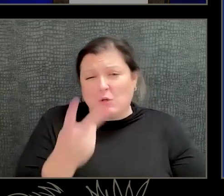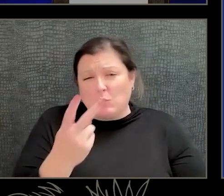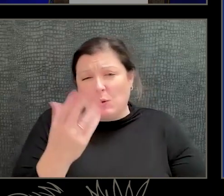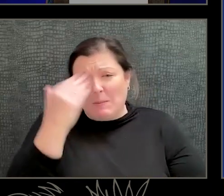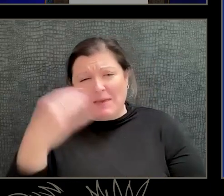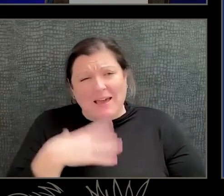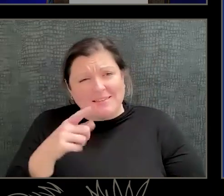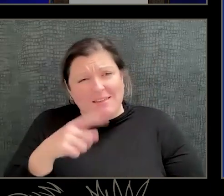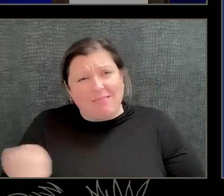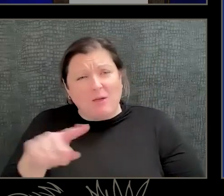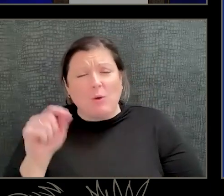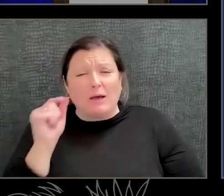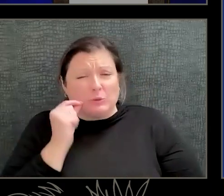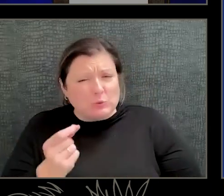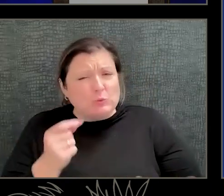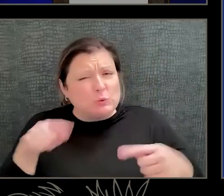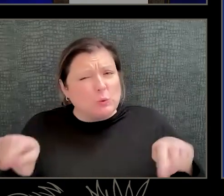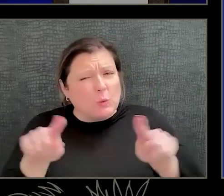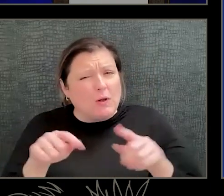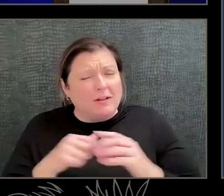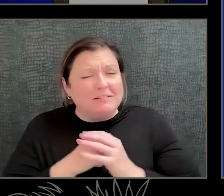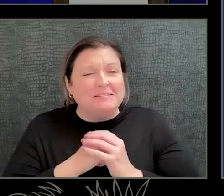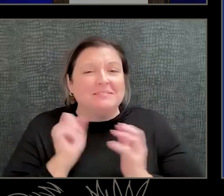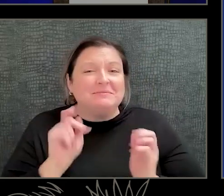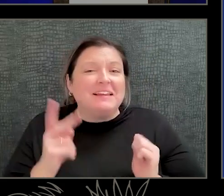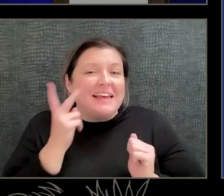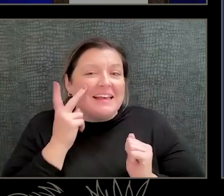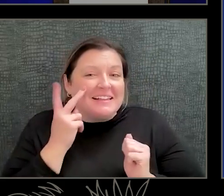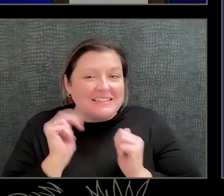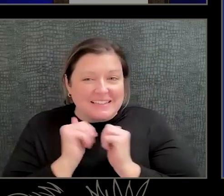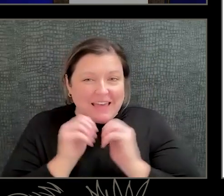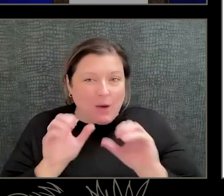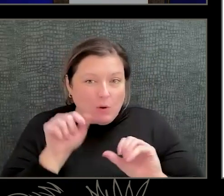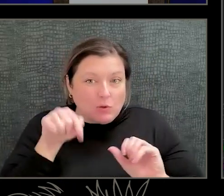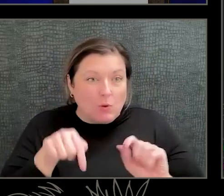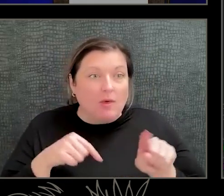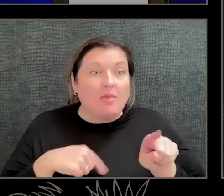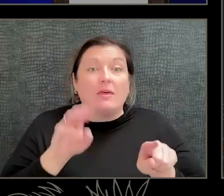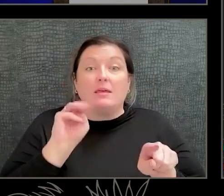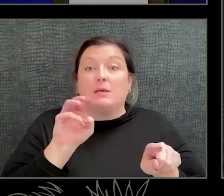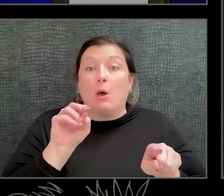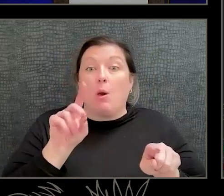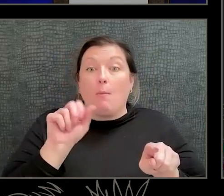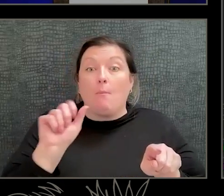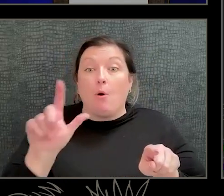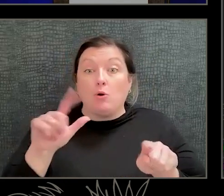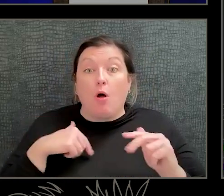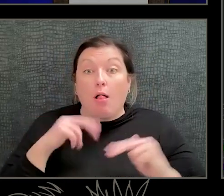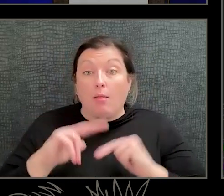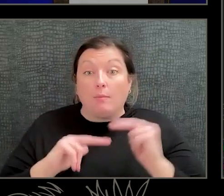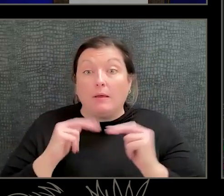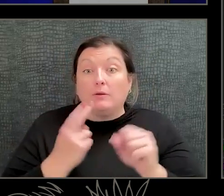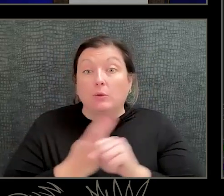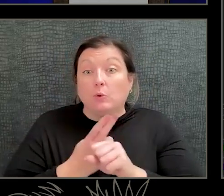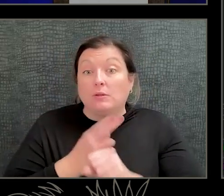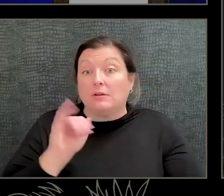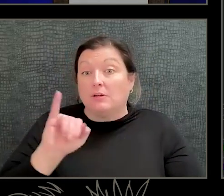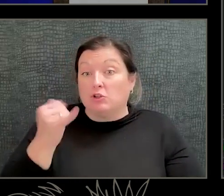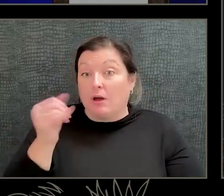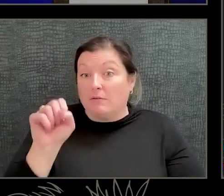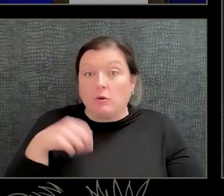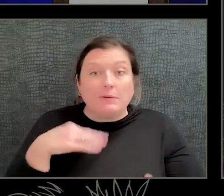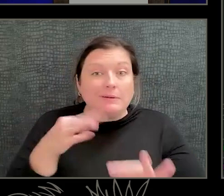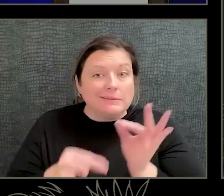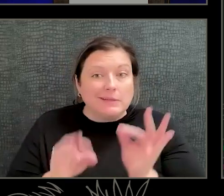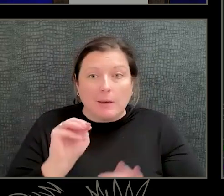cool crowd. So yeah, let's see how we would build this. So this is our modal that was built using JavaScript, right? It's a simple